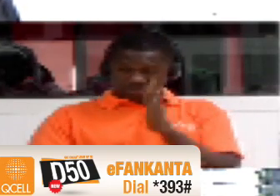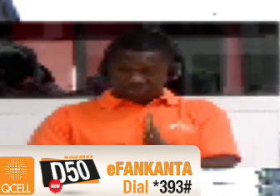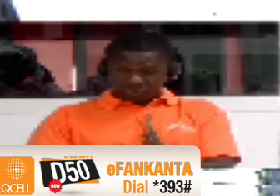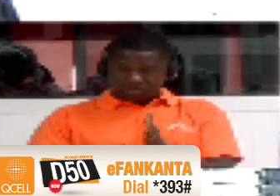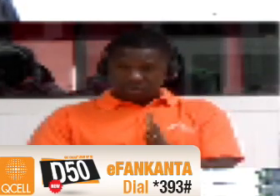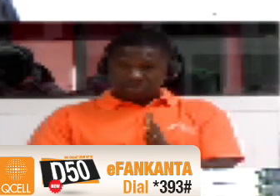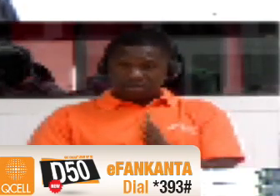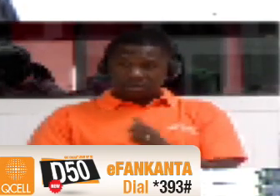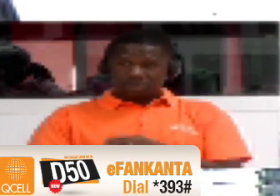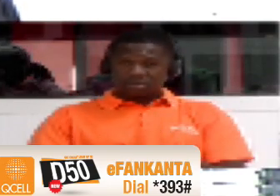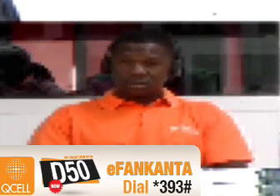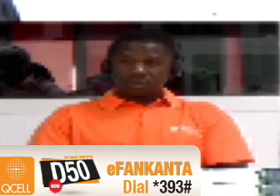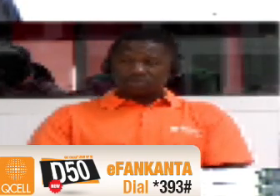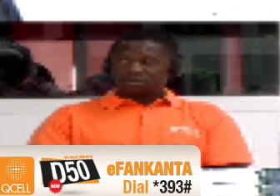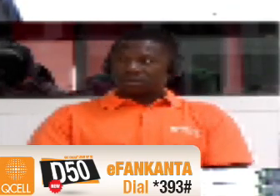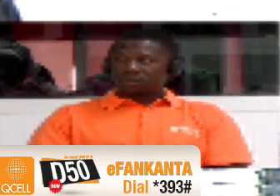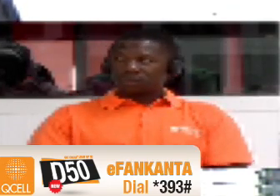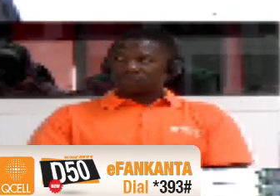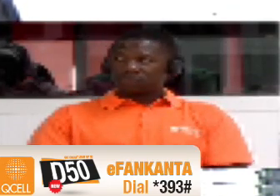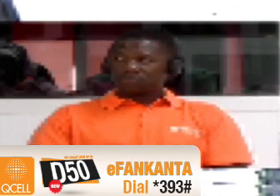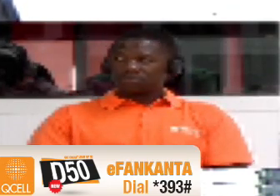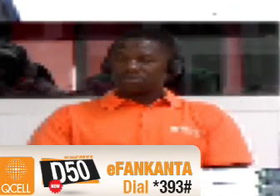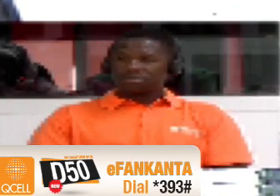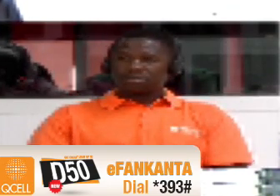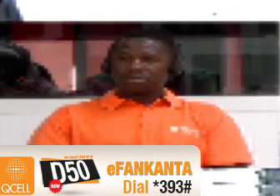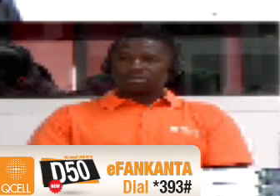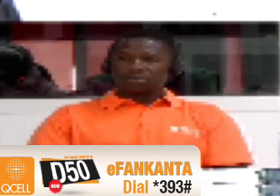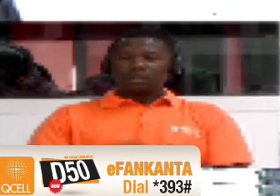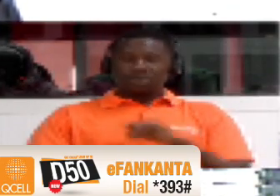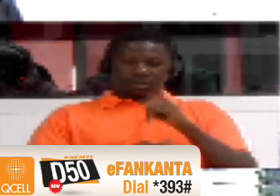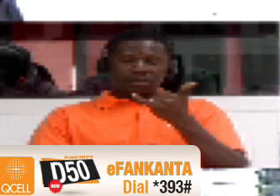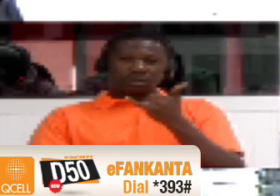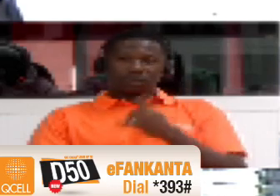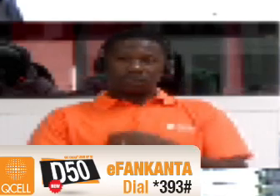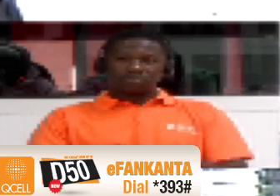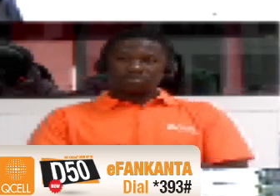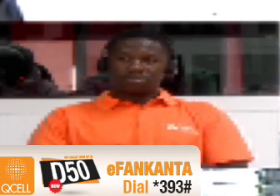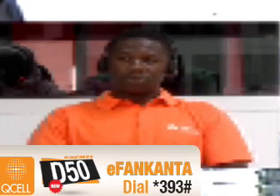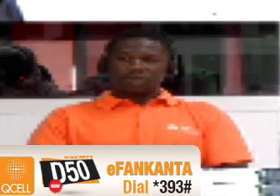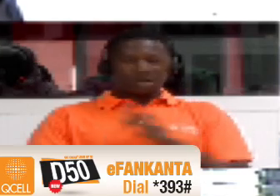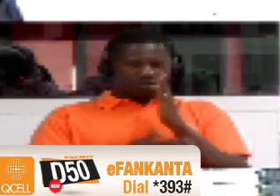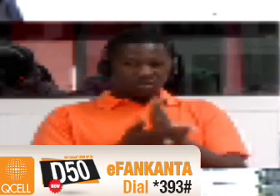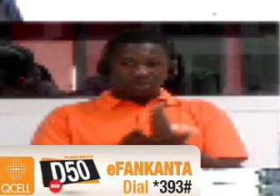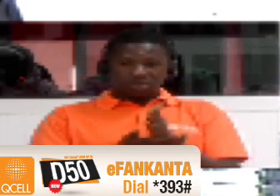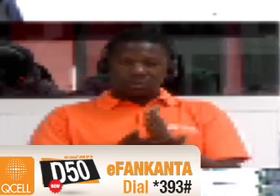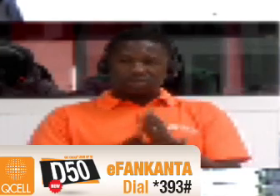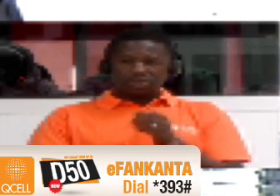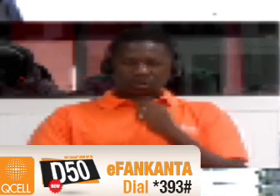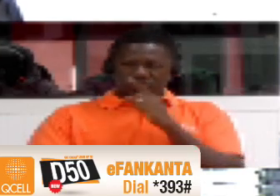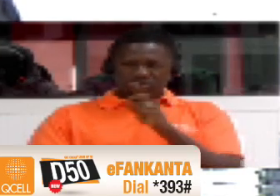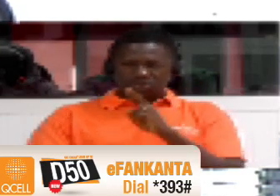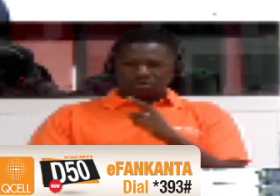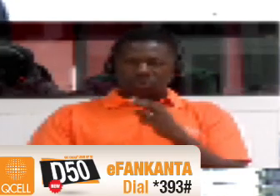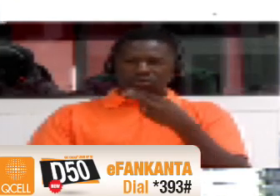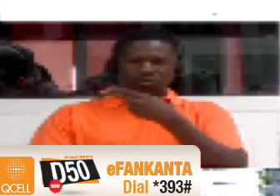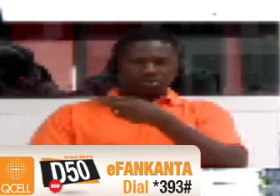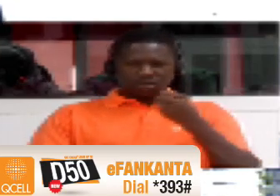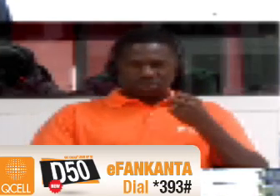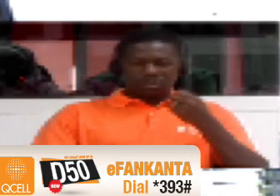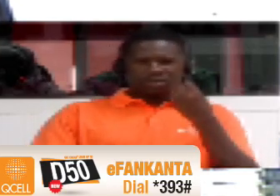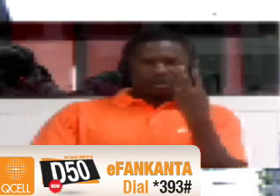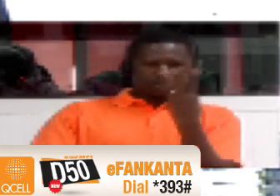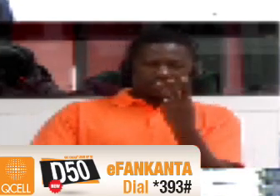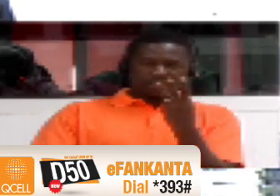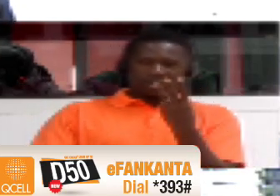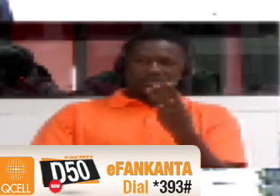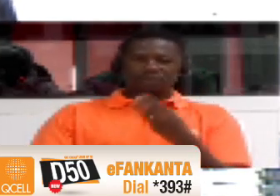2013. 13. Is that accurate? 2013. Yes. Are you sure it's not 2003? Sorry,